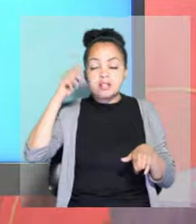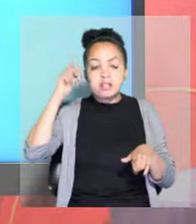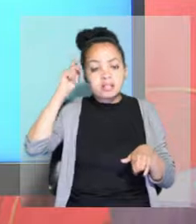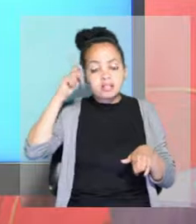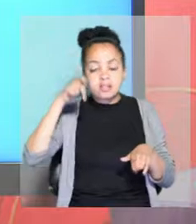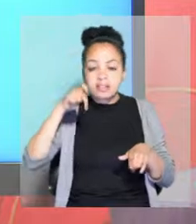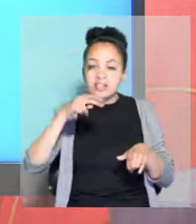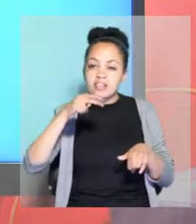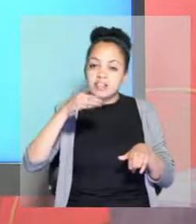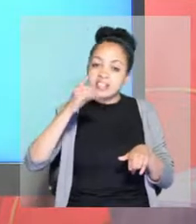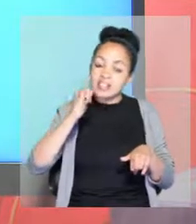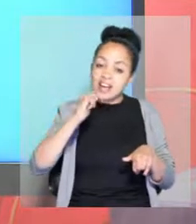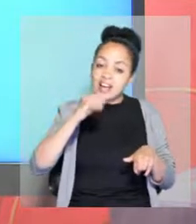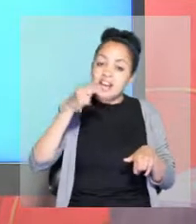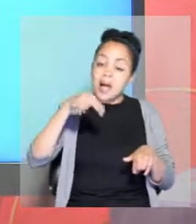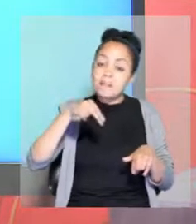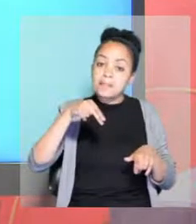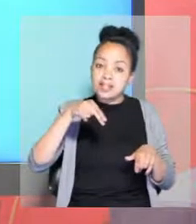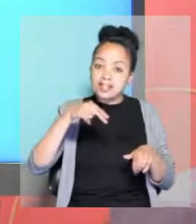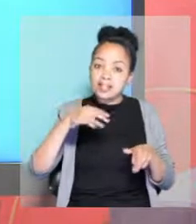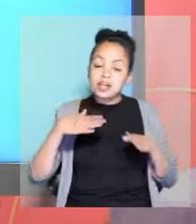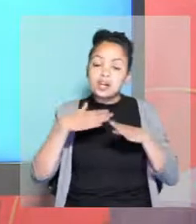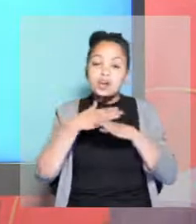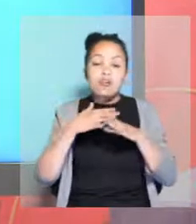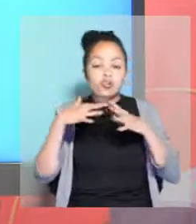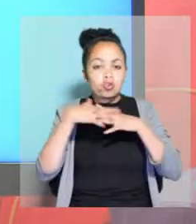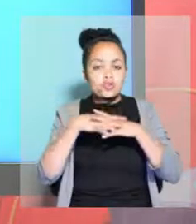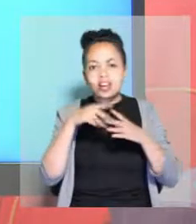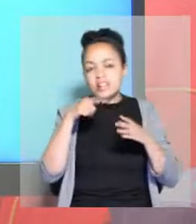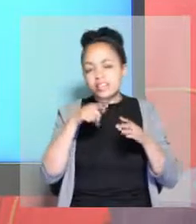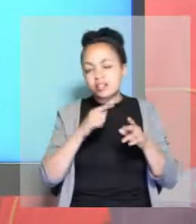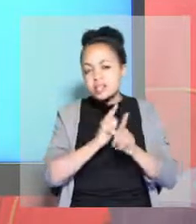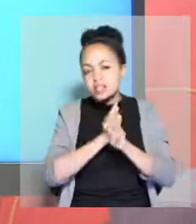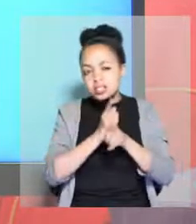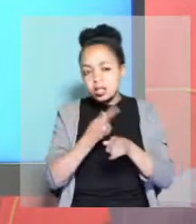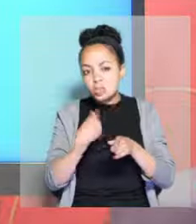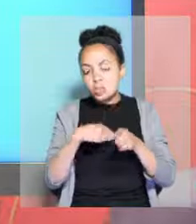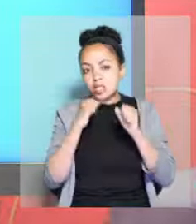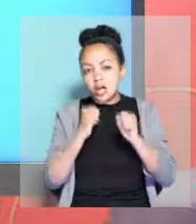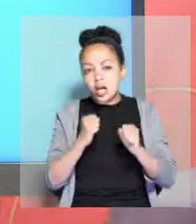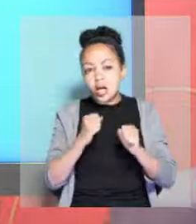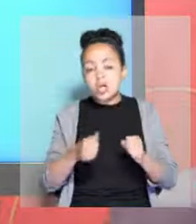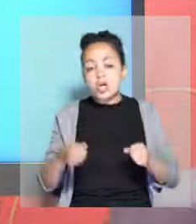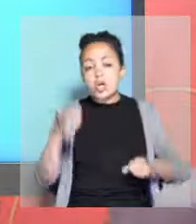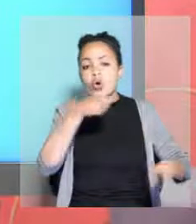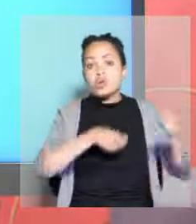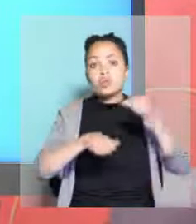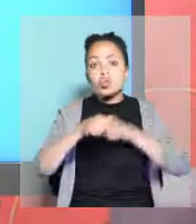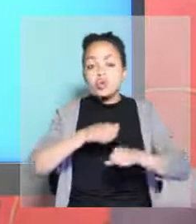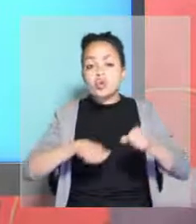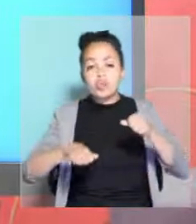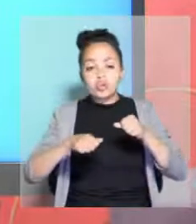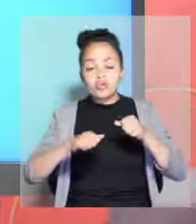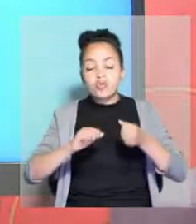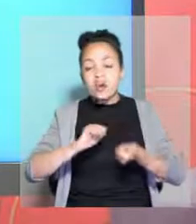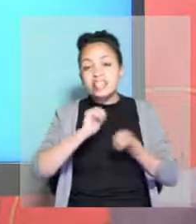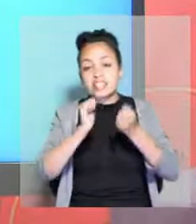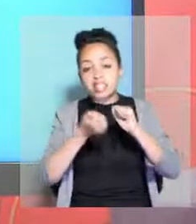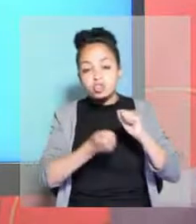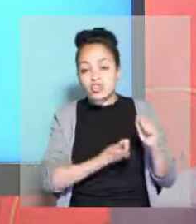cross. As a result of crossover, which can contribute to that of exchange of genetic